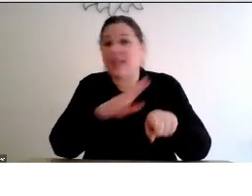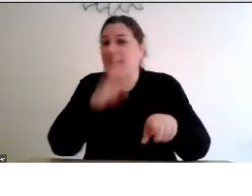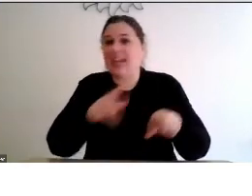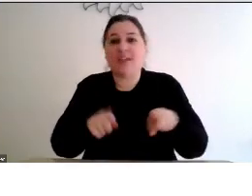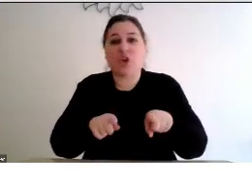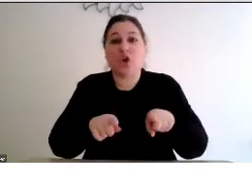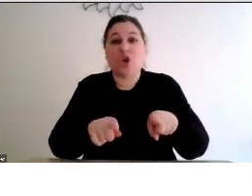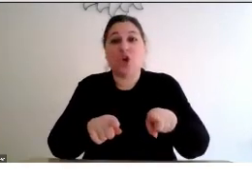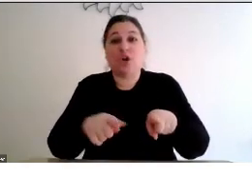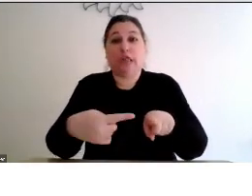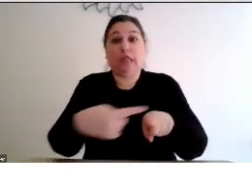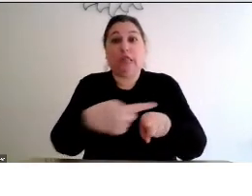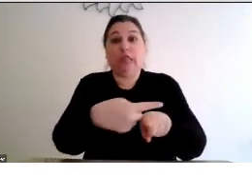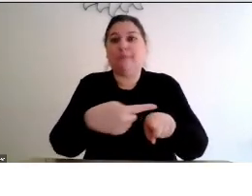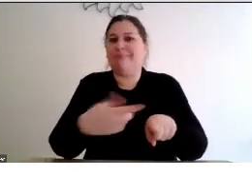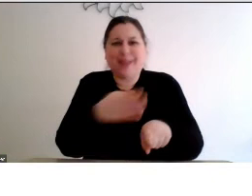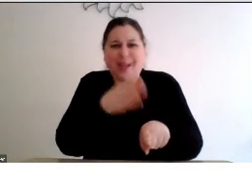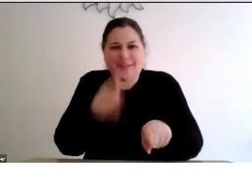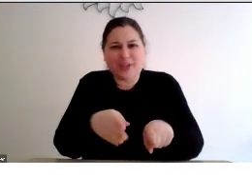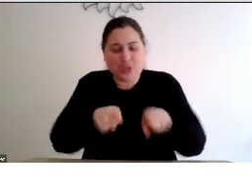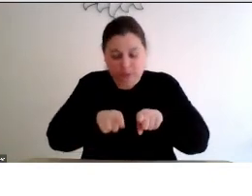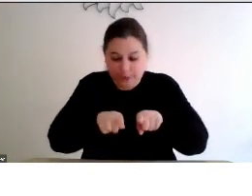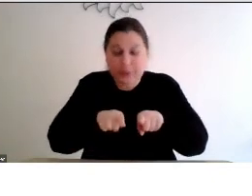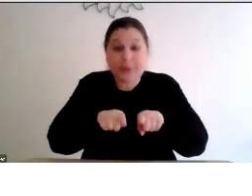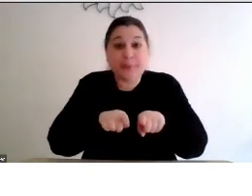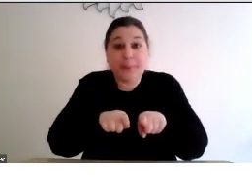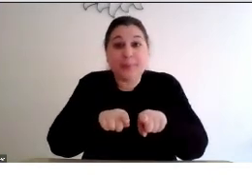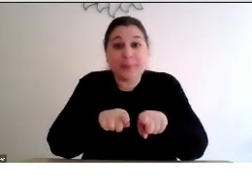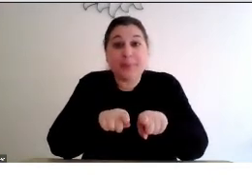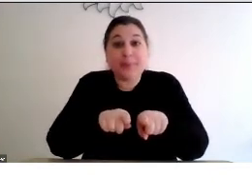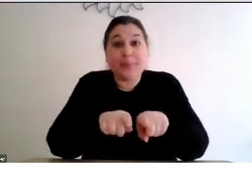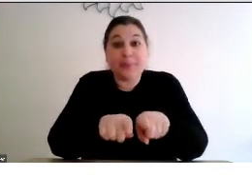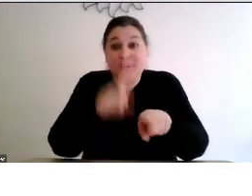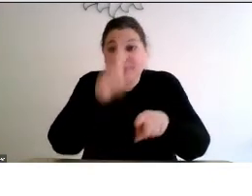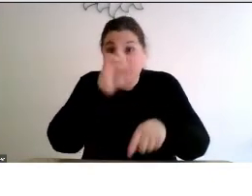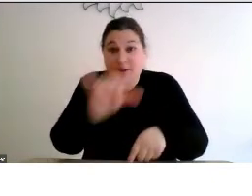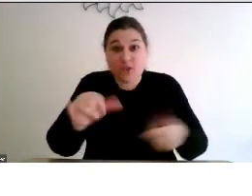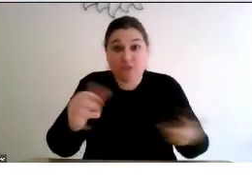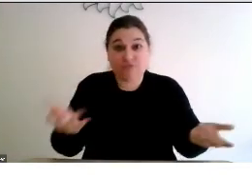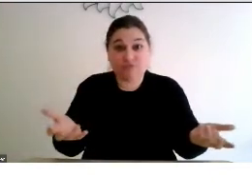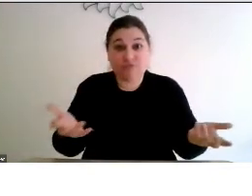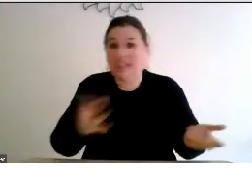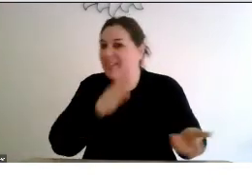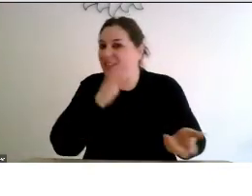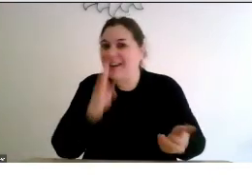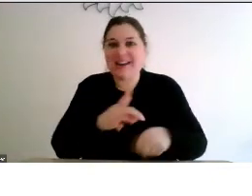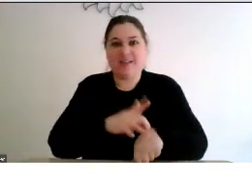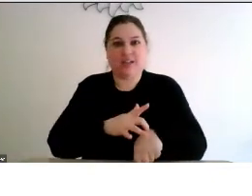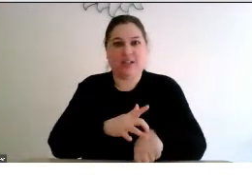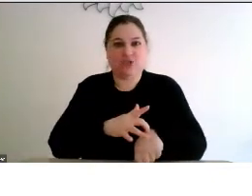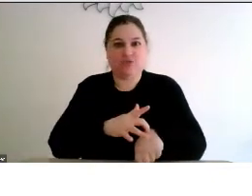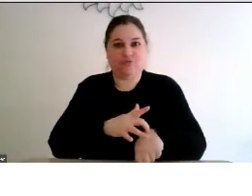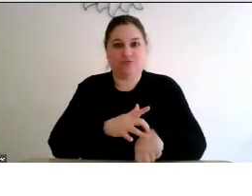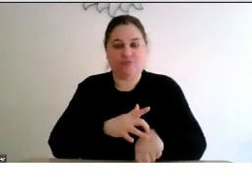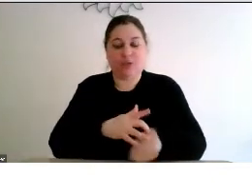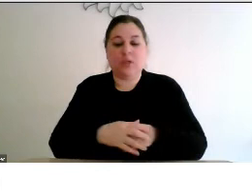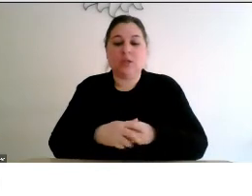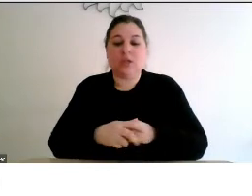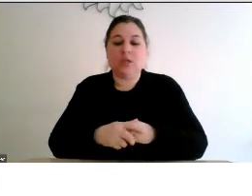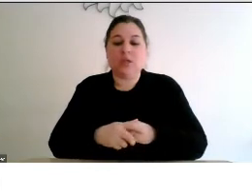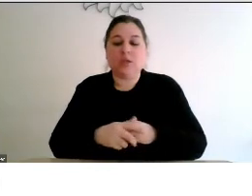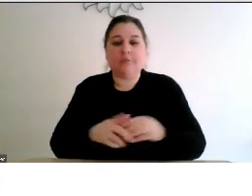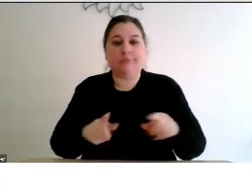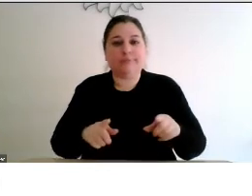means is they have the same slope. Okay, so let's say an